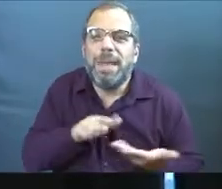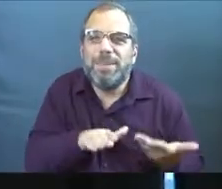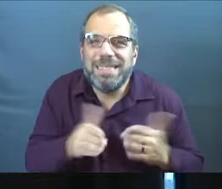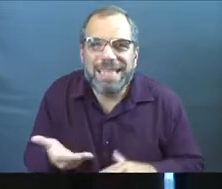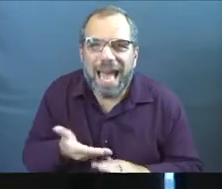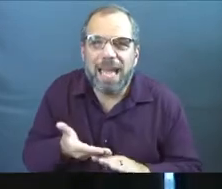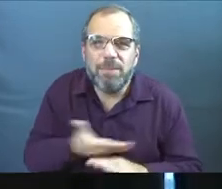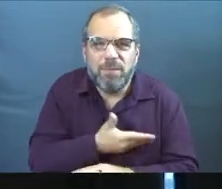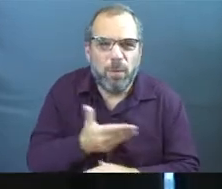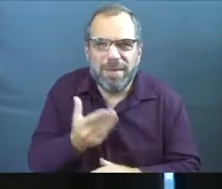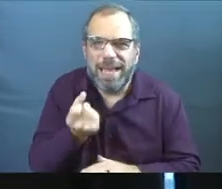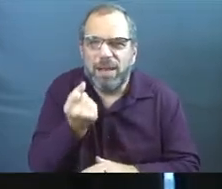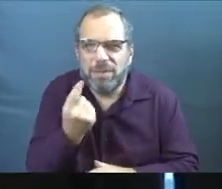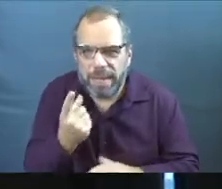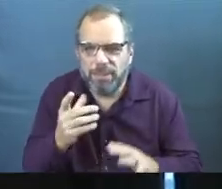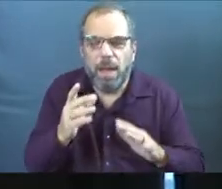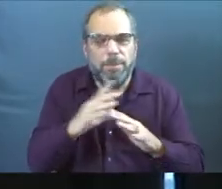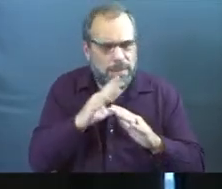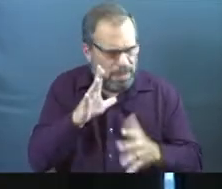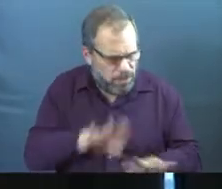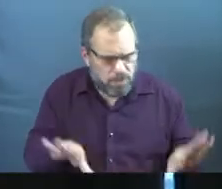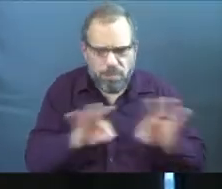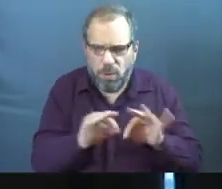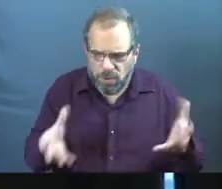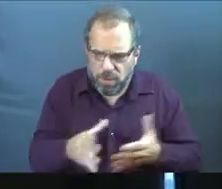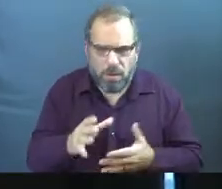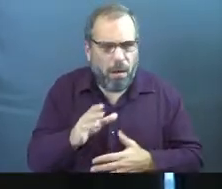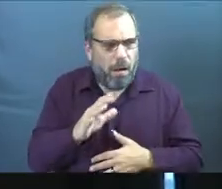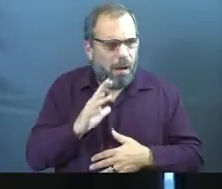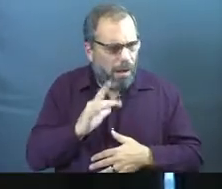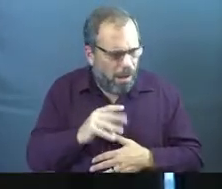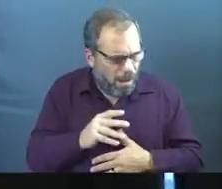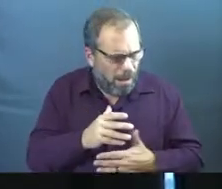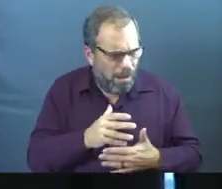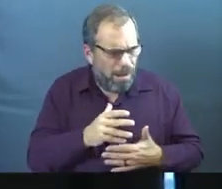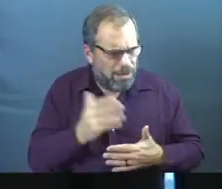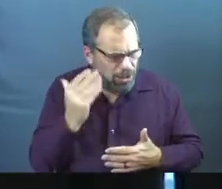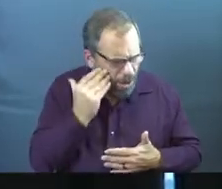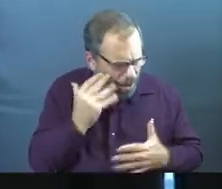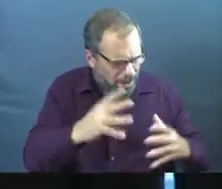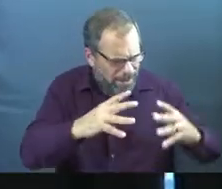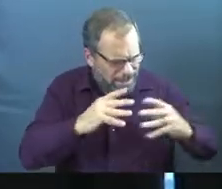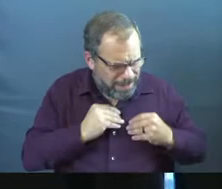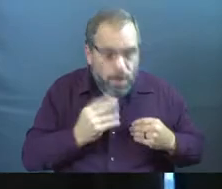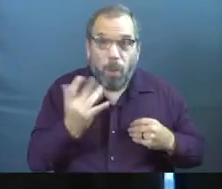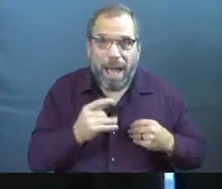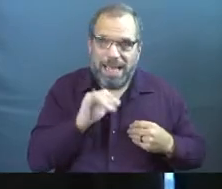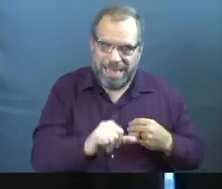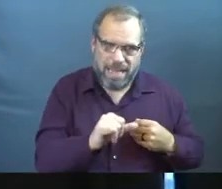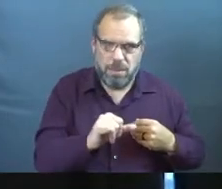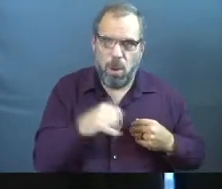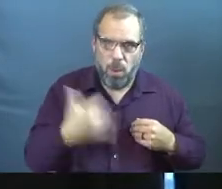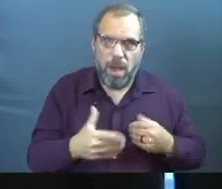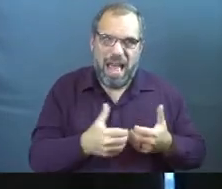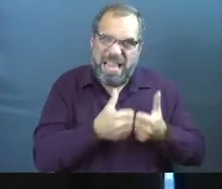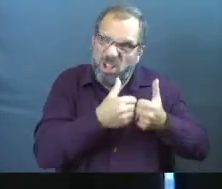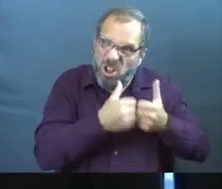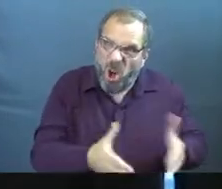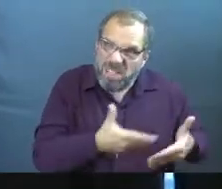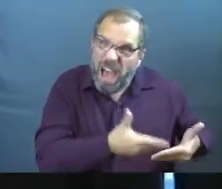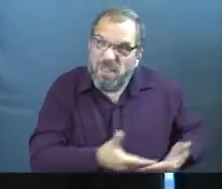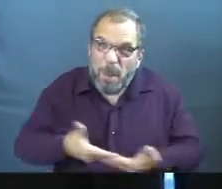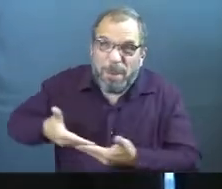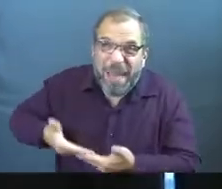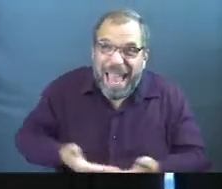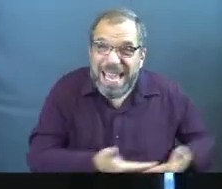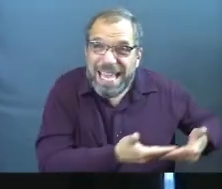you know, just something I think is important and encouraging to think about and to read here and to take from it, because that's a very heavy loss. To